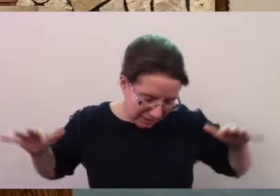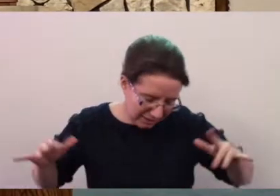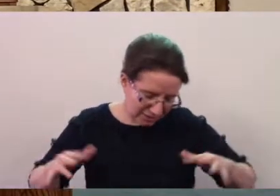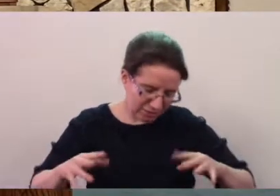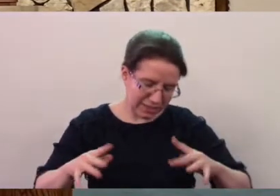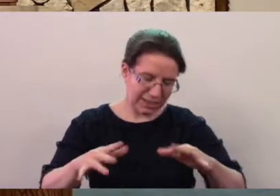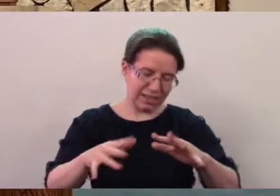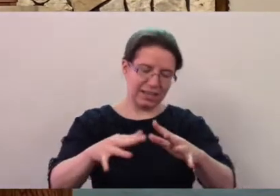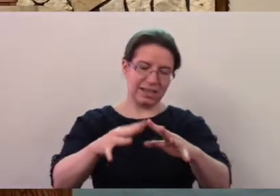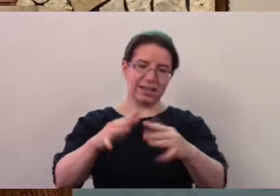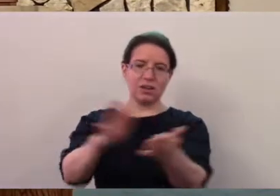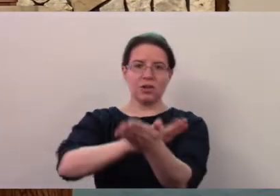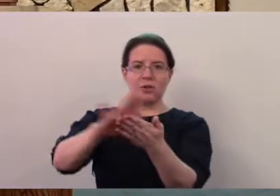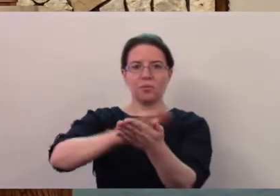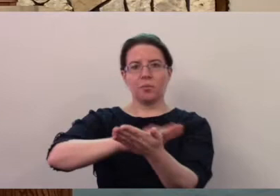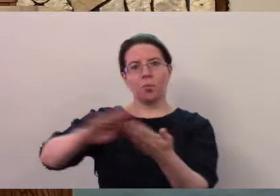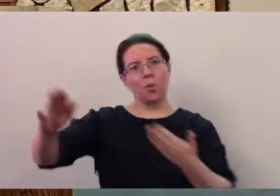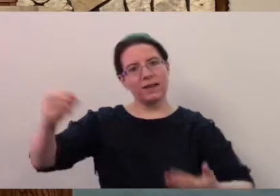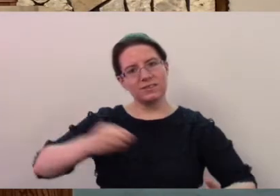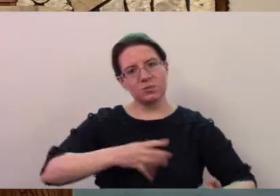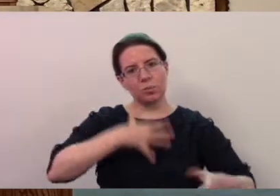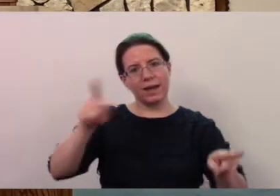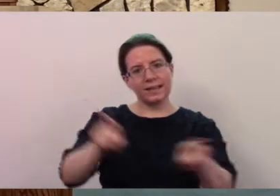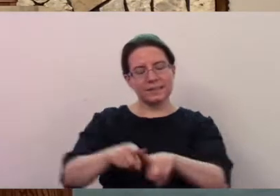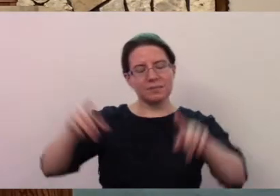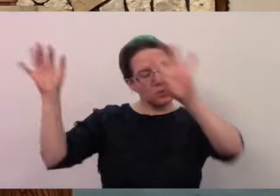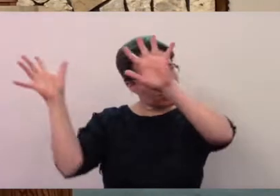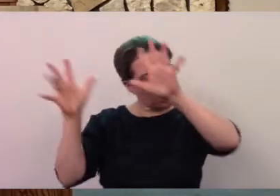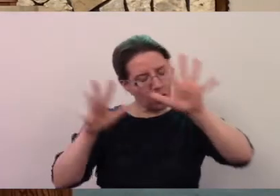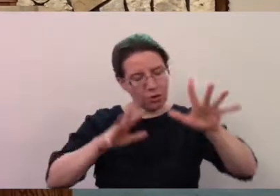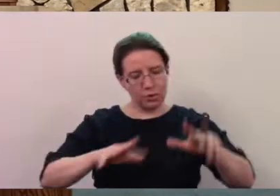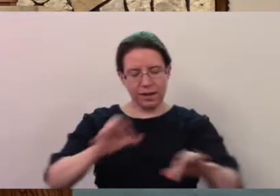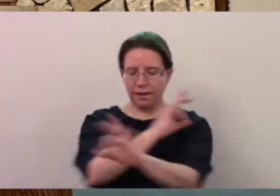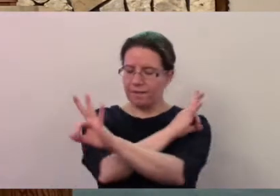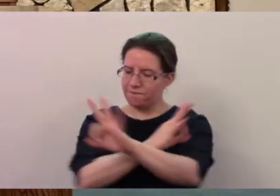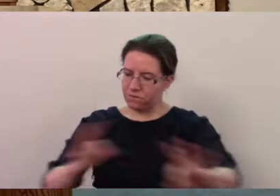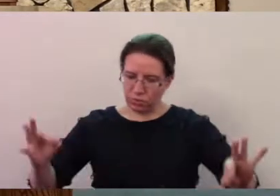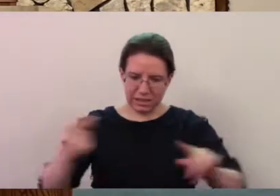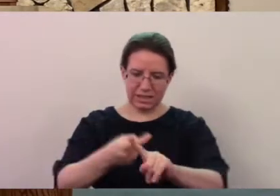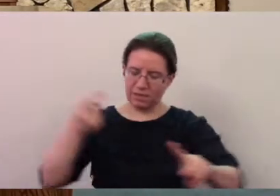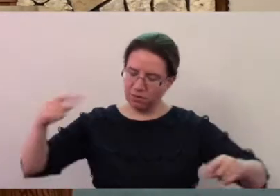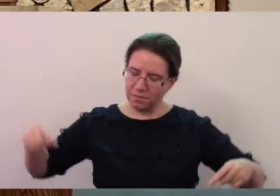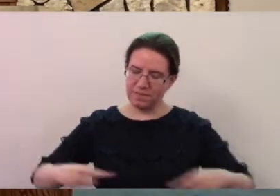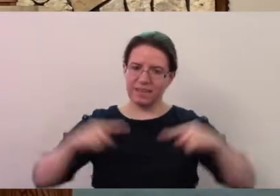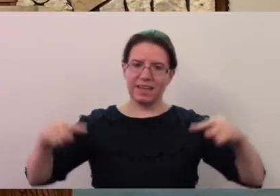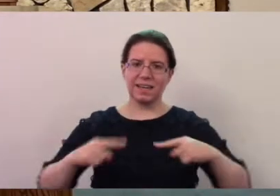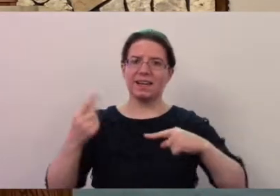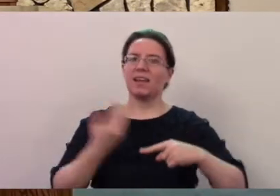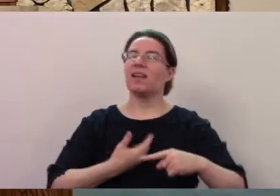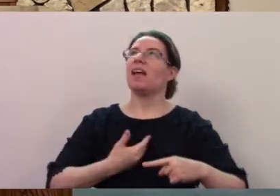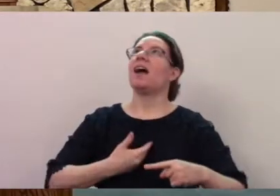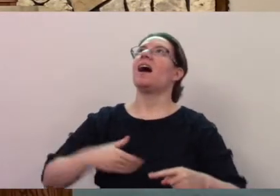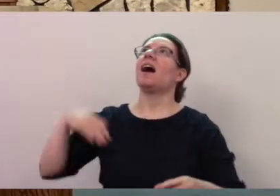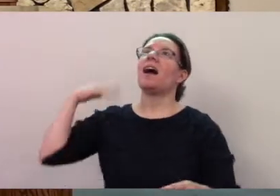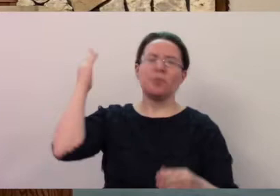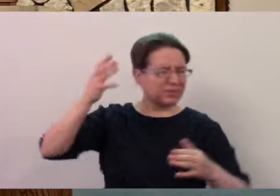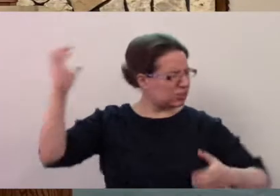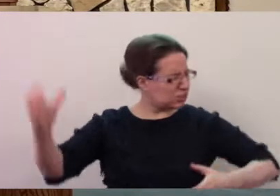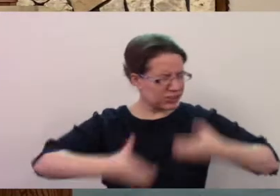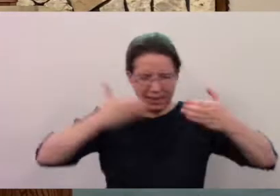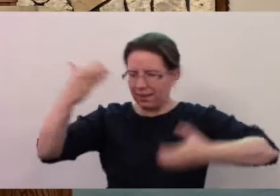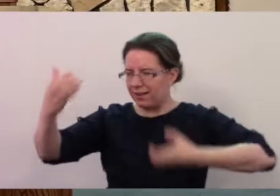are gathering in, washed like snow and free from sin. Oh, how